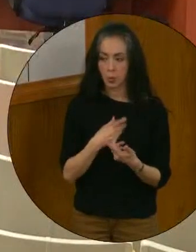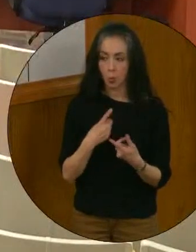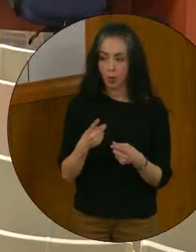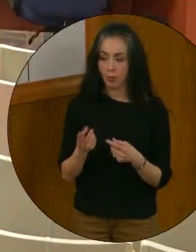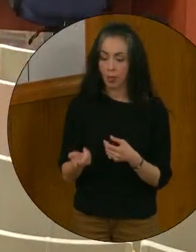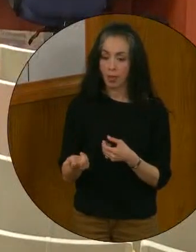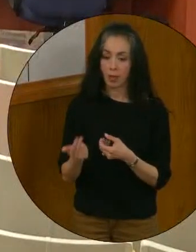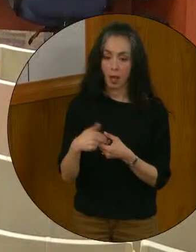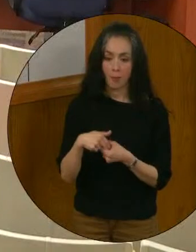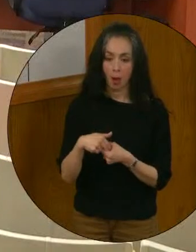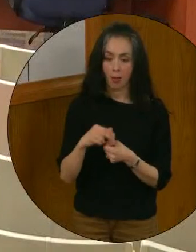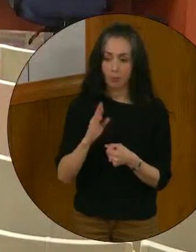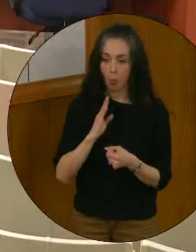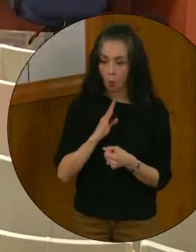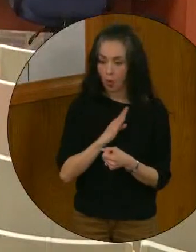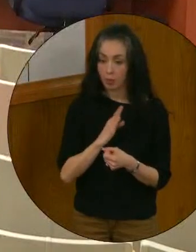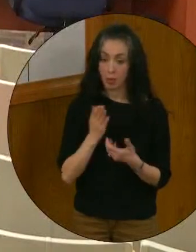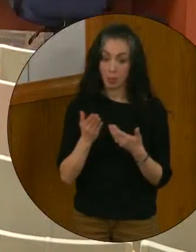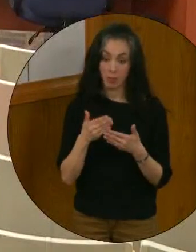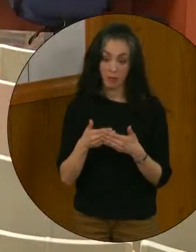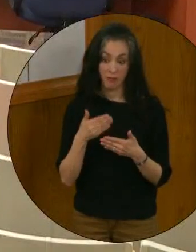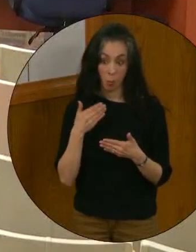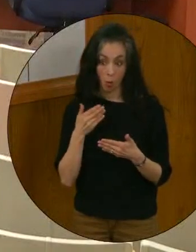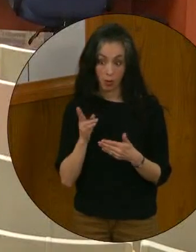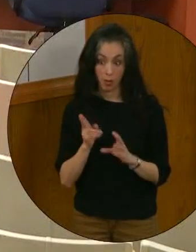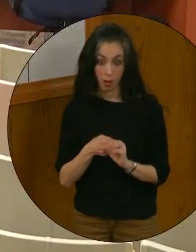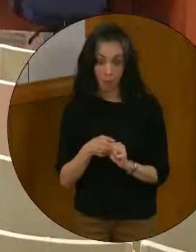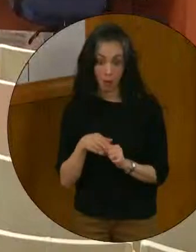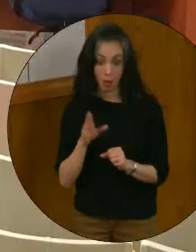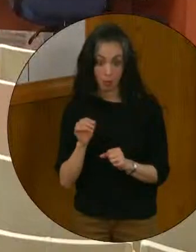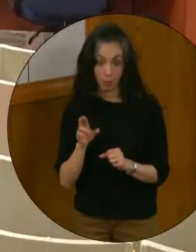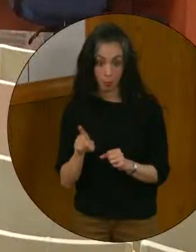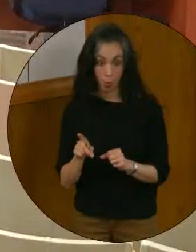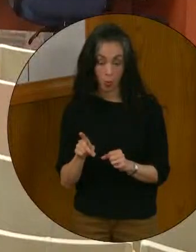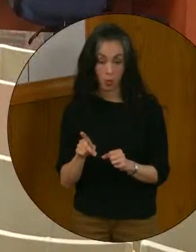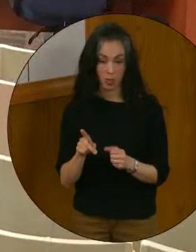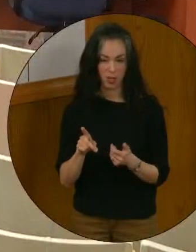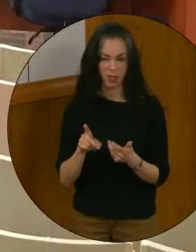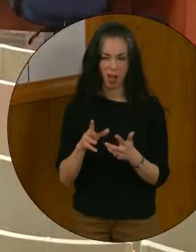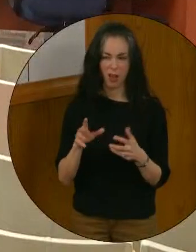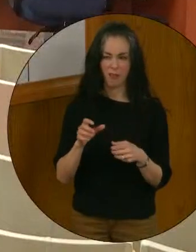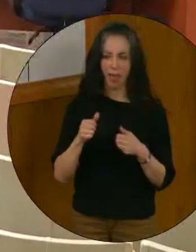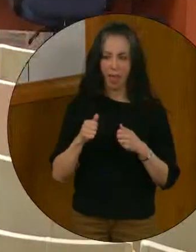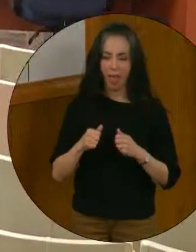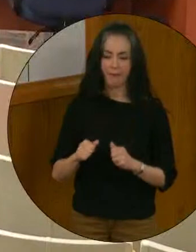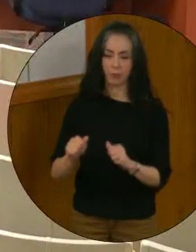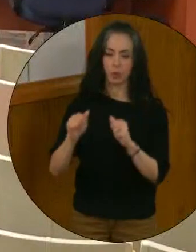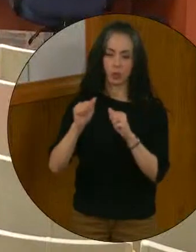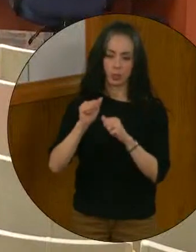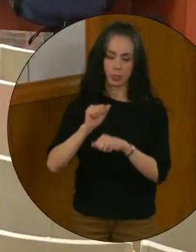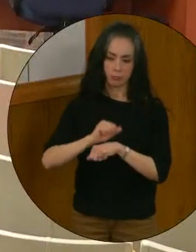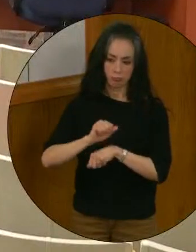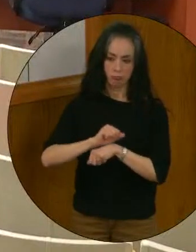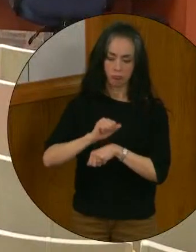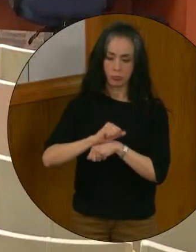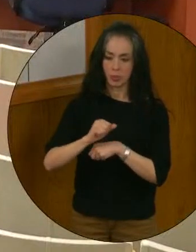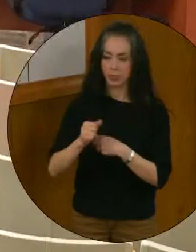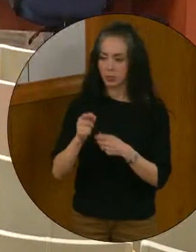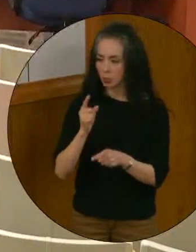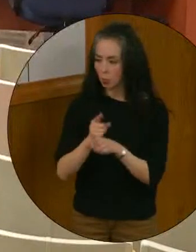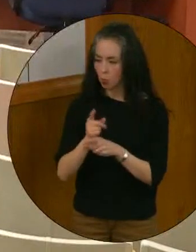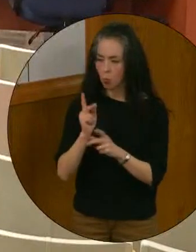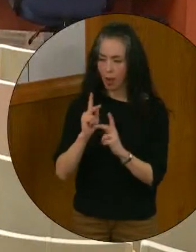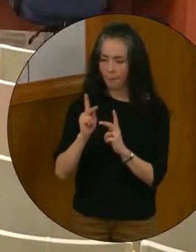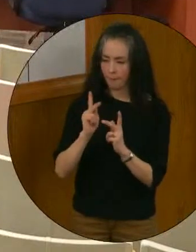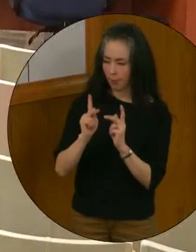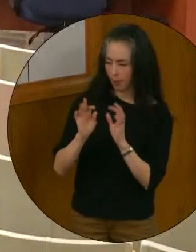board, maybe even before they come on board. Like this takes a lot of effort and work to get the right people on board in your committees.